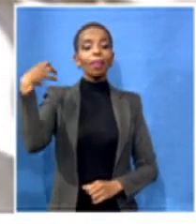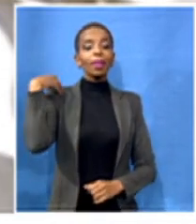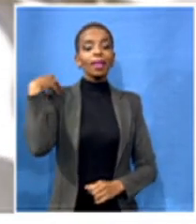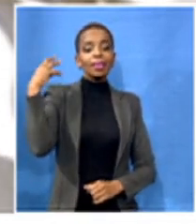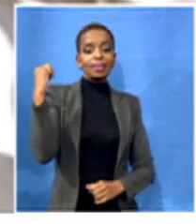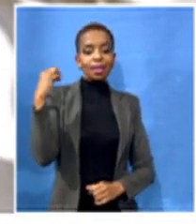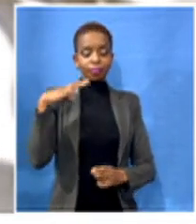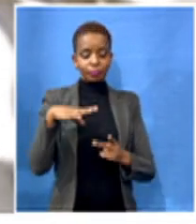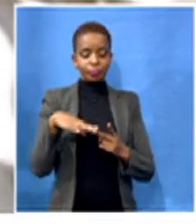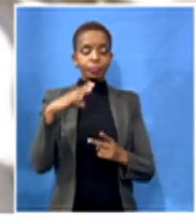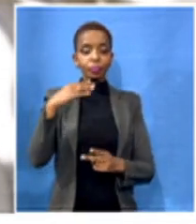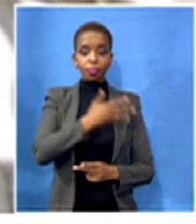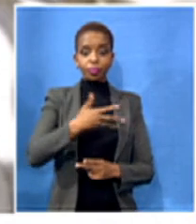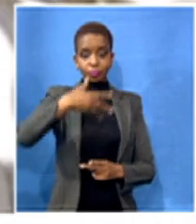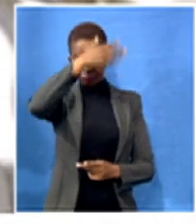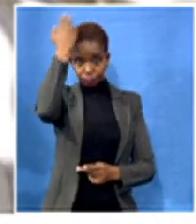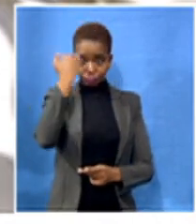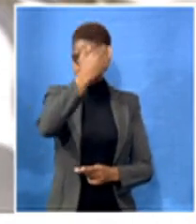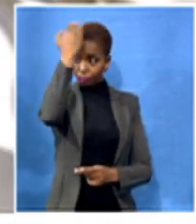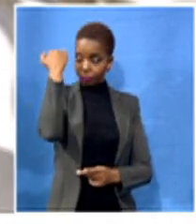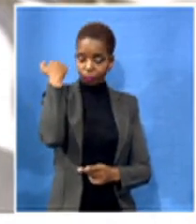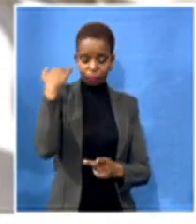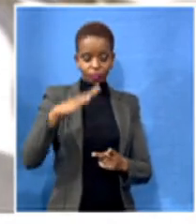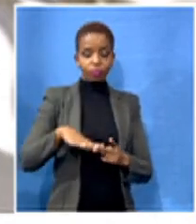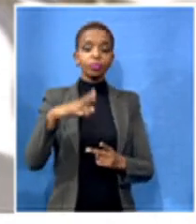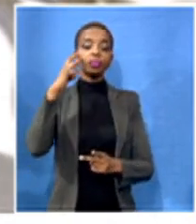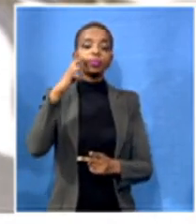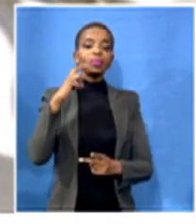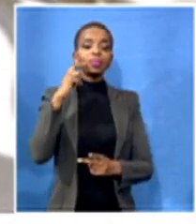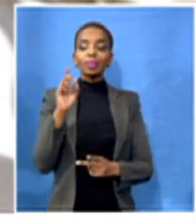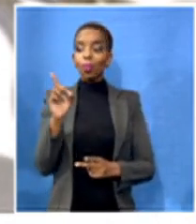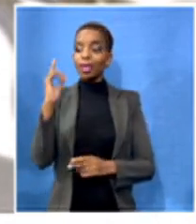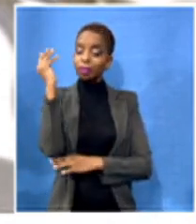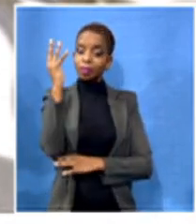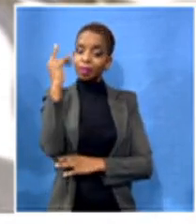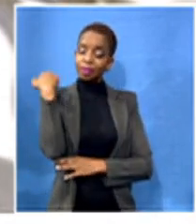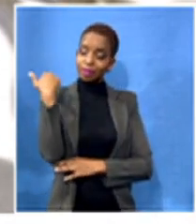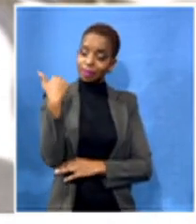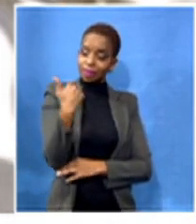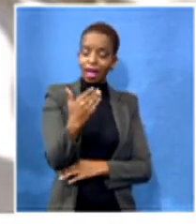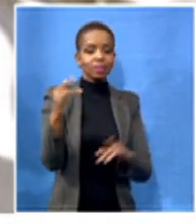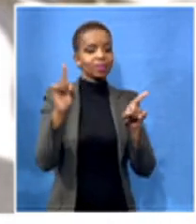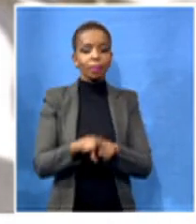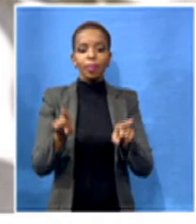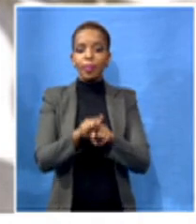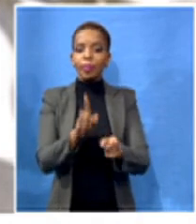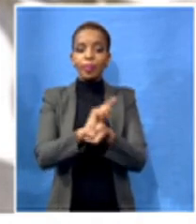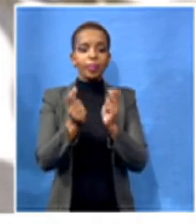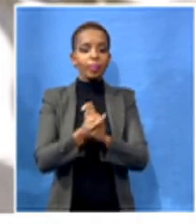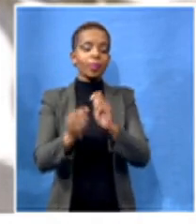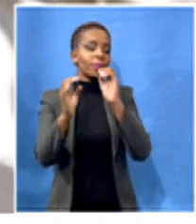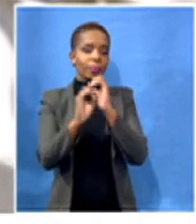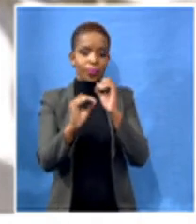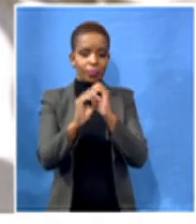and Zweli Mkhize, I think their message is consistent. And I think their message, their approach is becoming more data-driven,